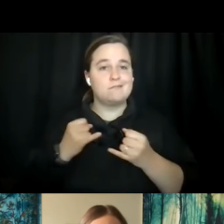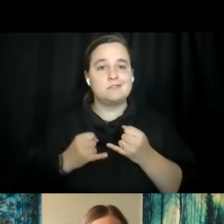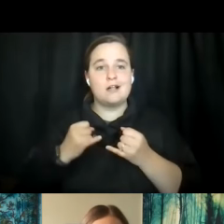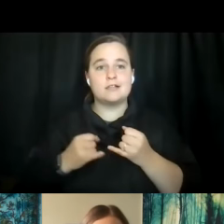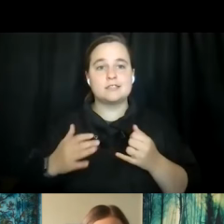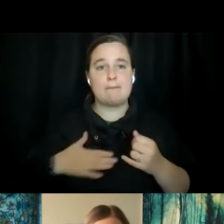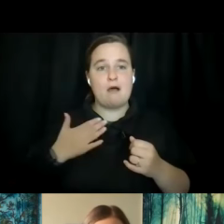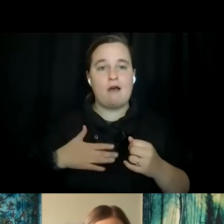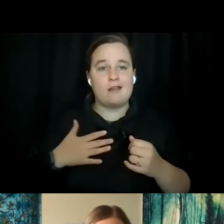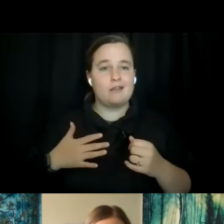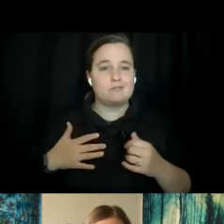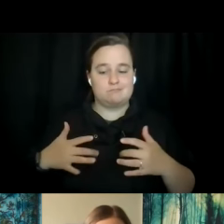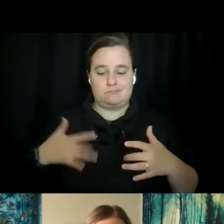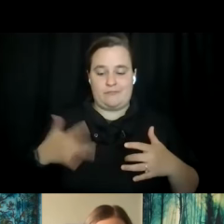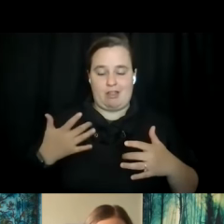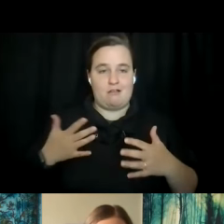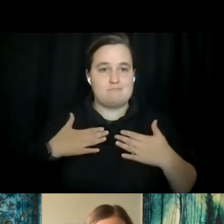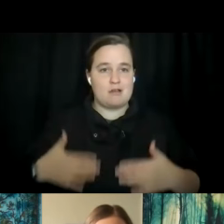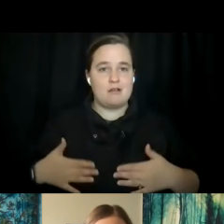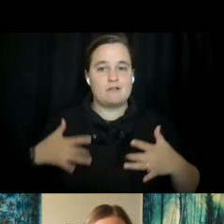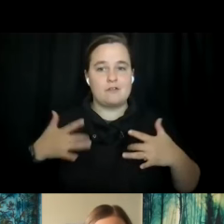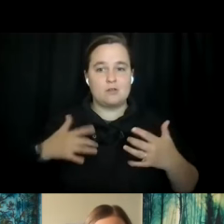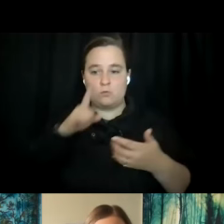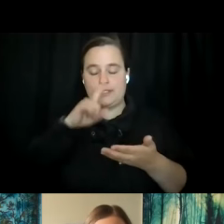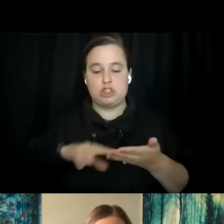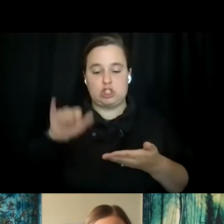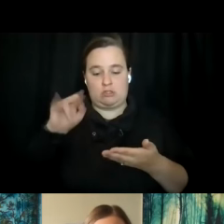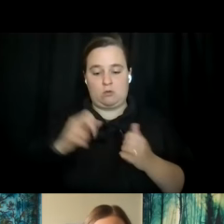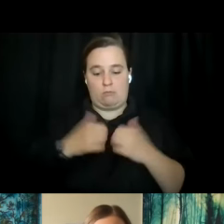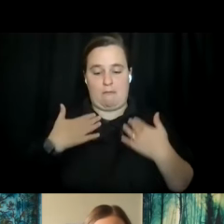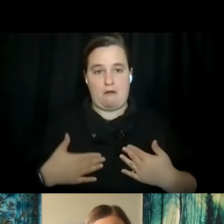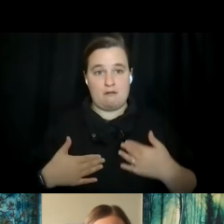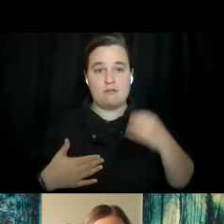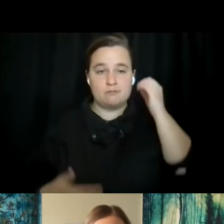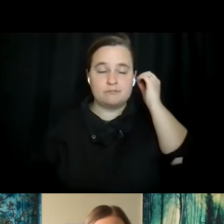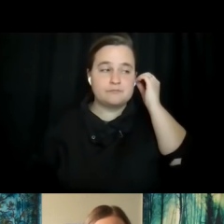is really checking in terms of what's going on in your body.